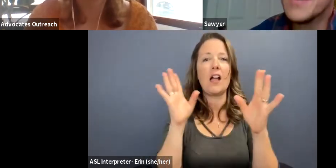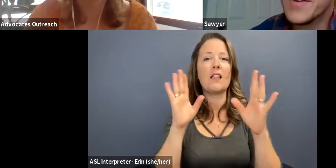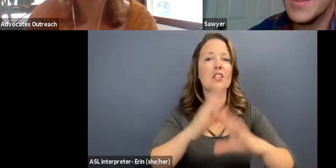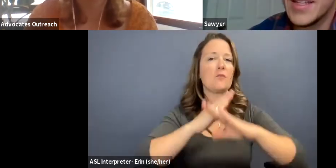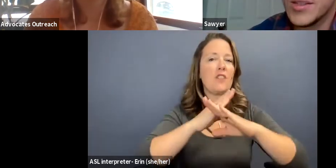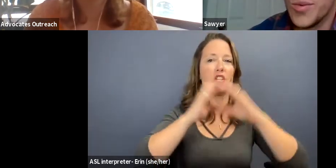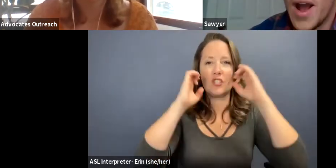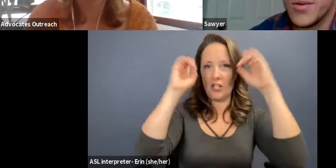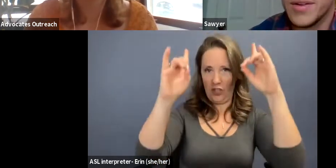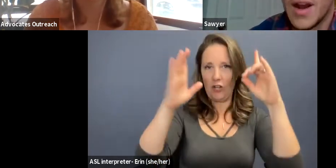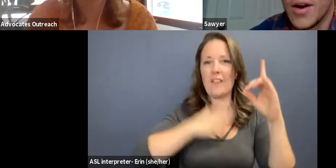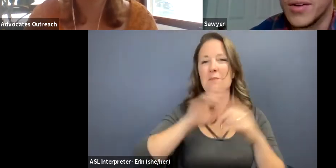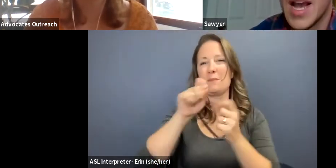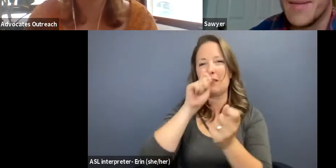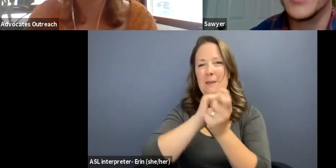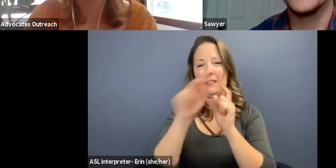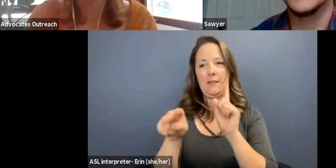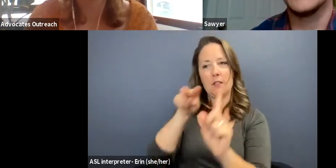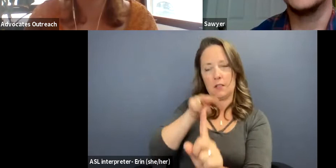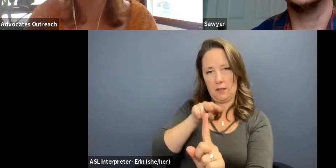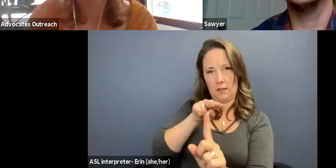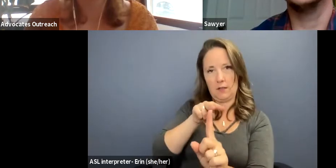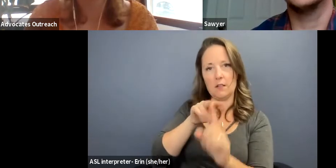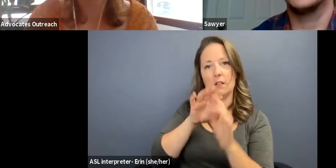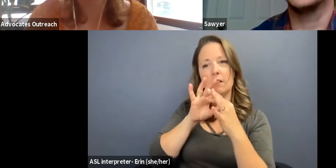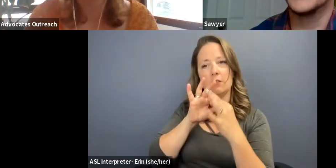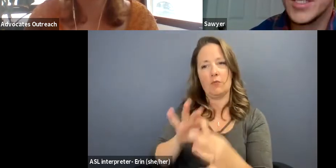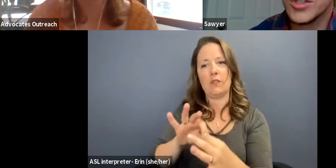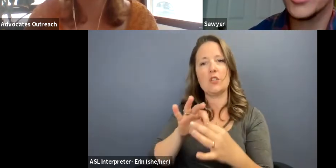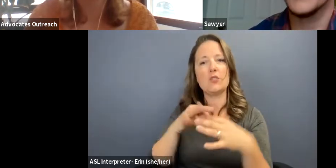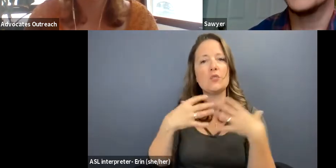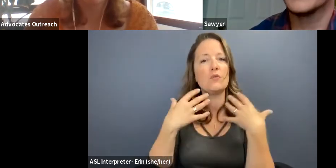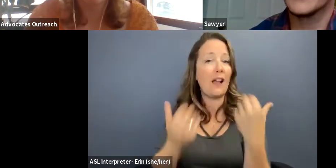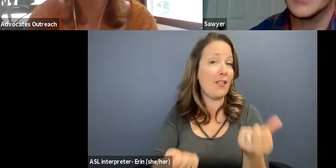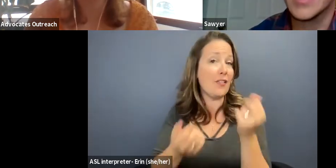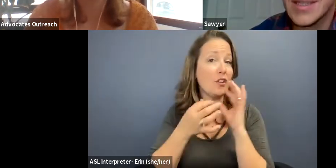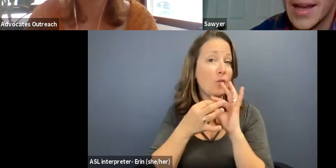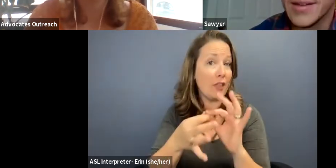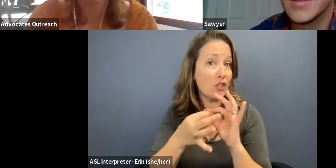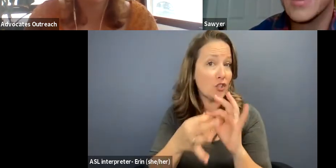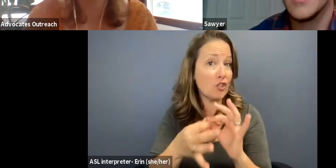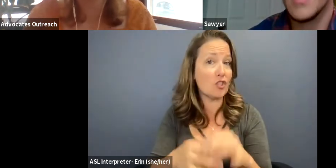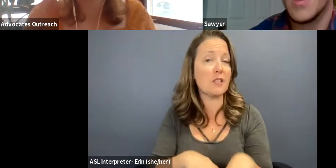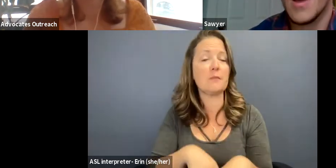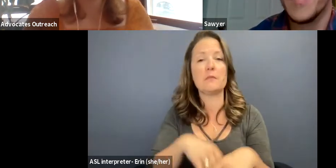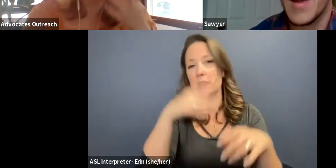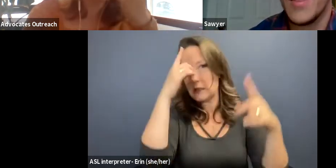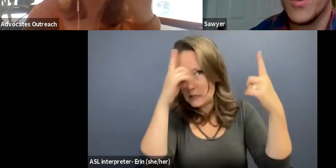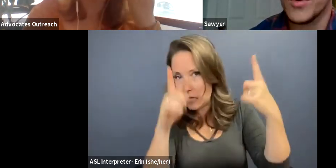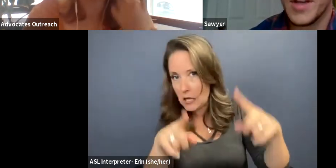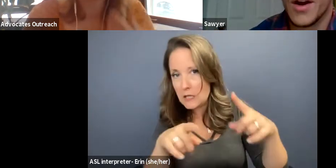the only one in the country that has the advocacy and the services that we do